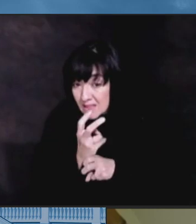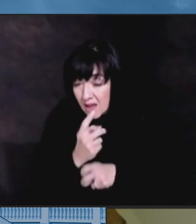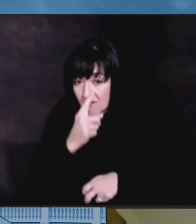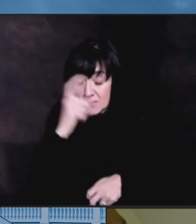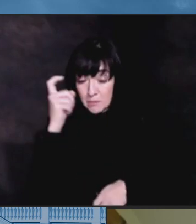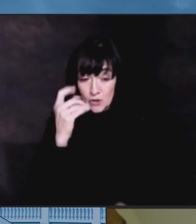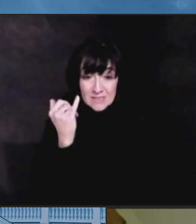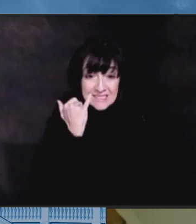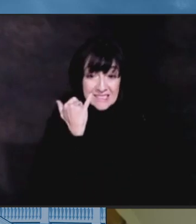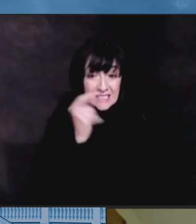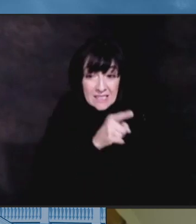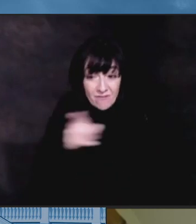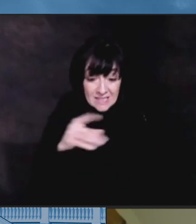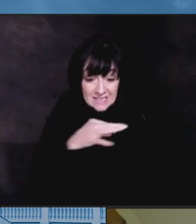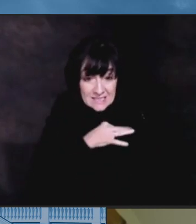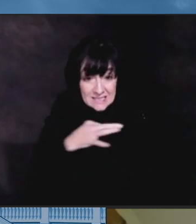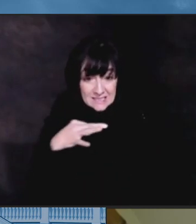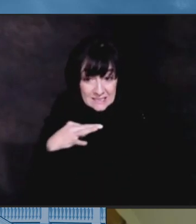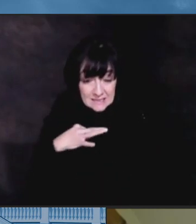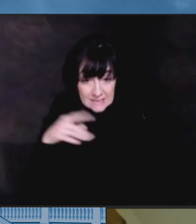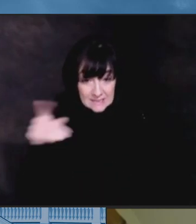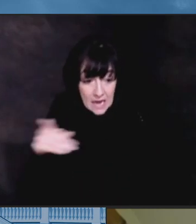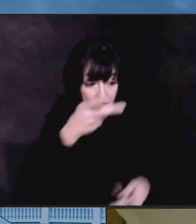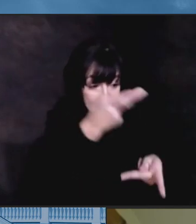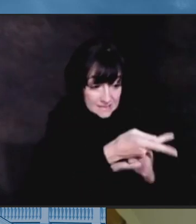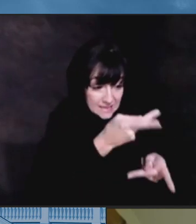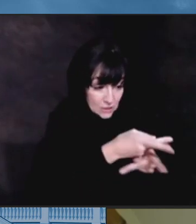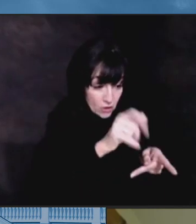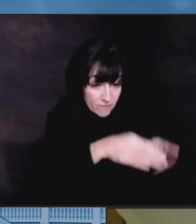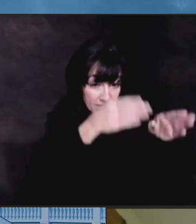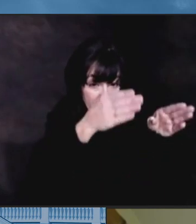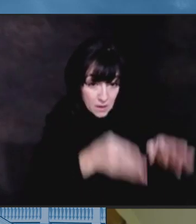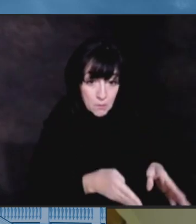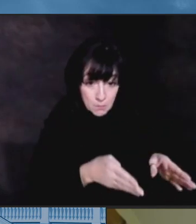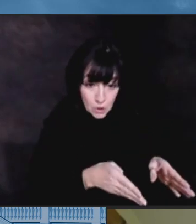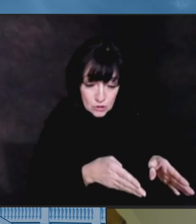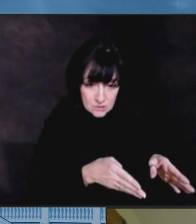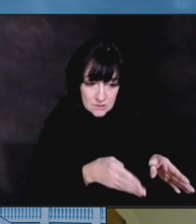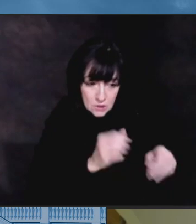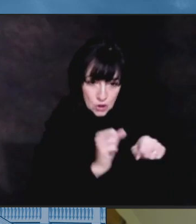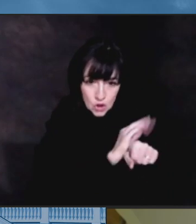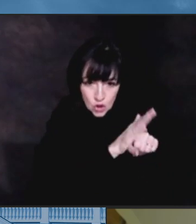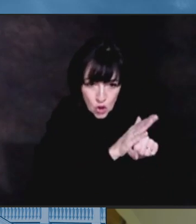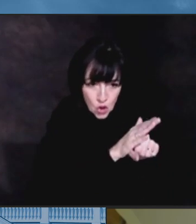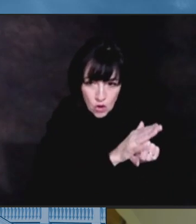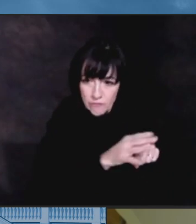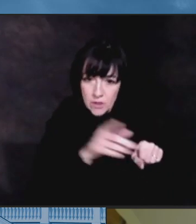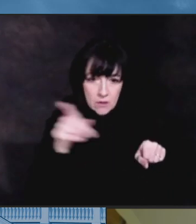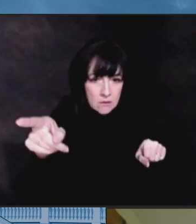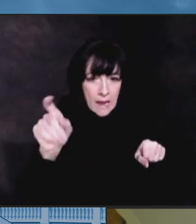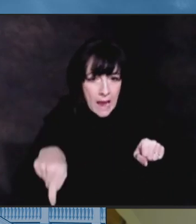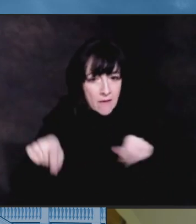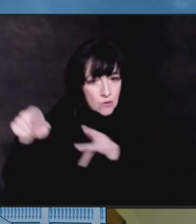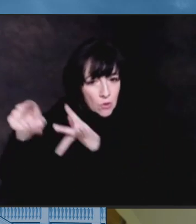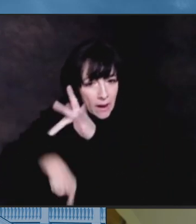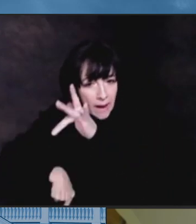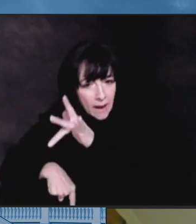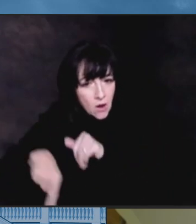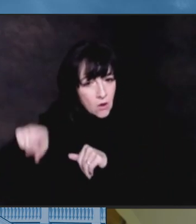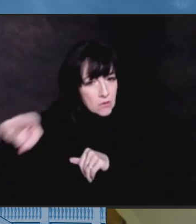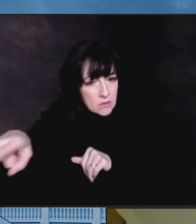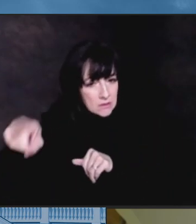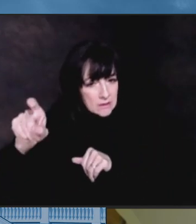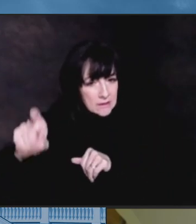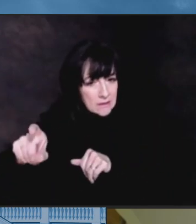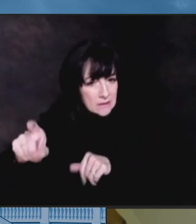in contact with somebody who tests positive. So they go on the bench when that happens. They can't go to work. And so that limits